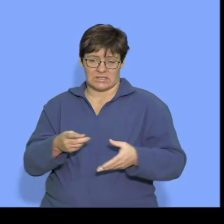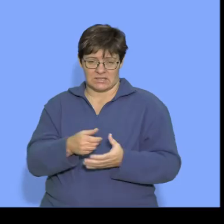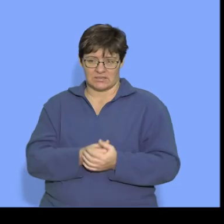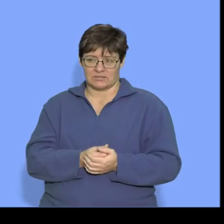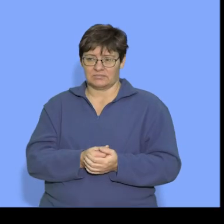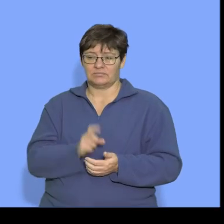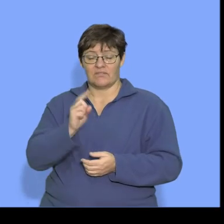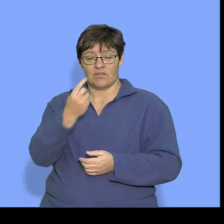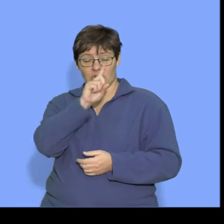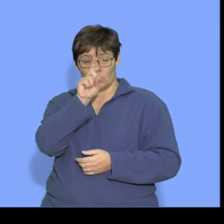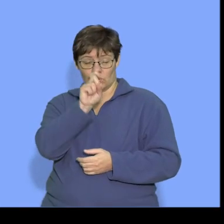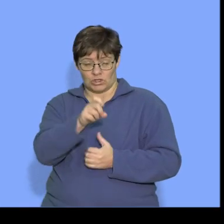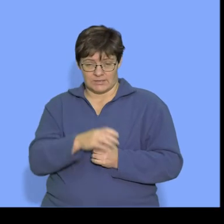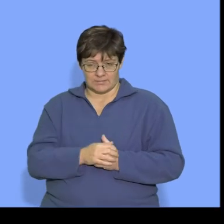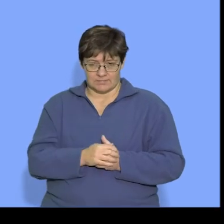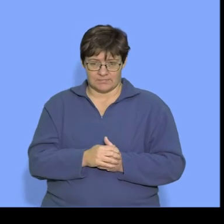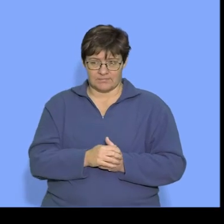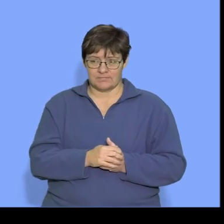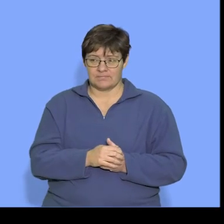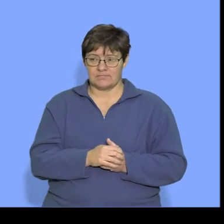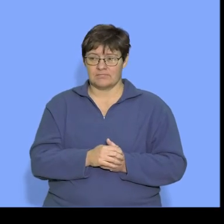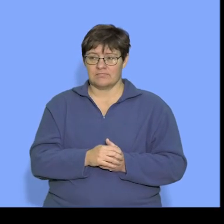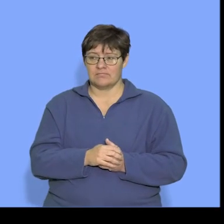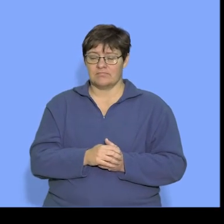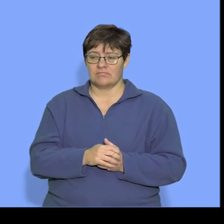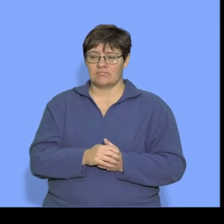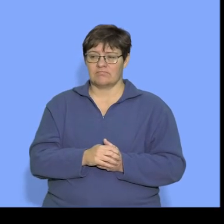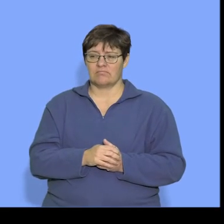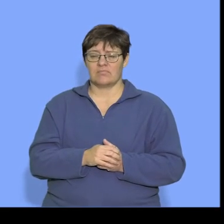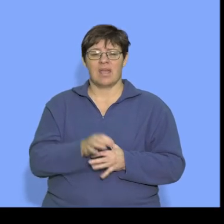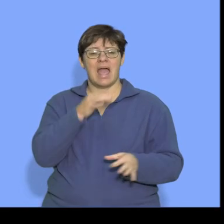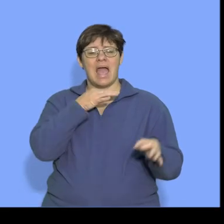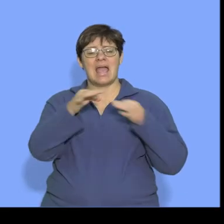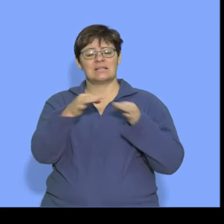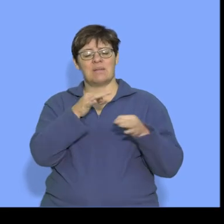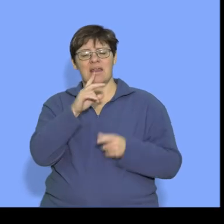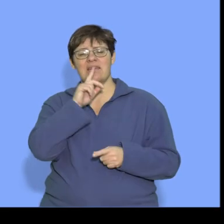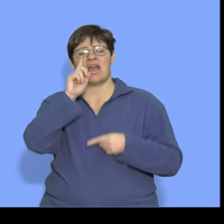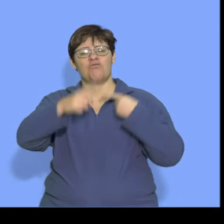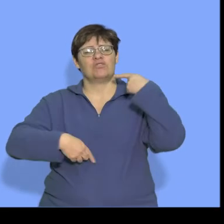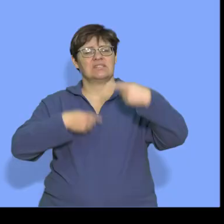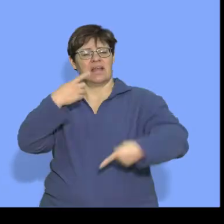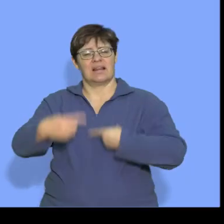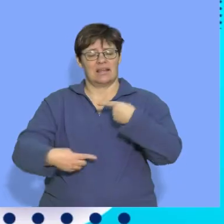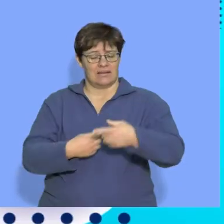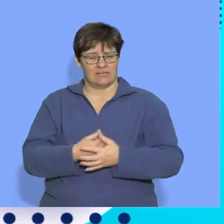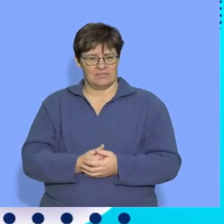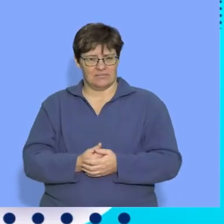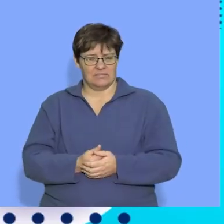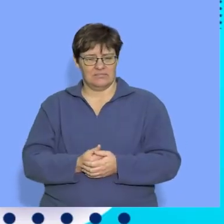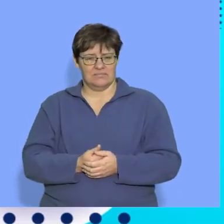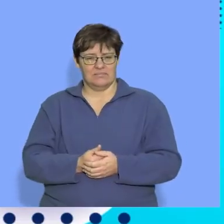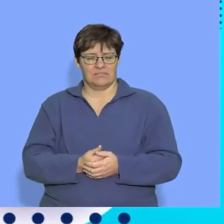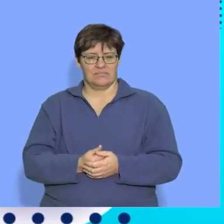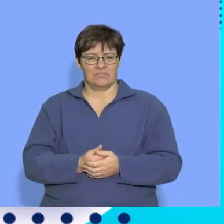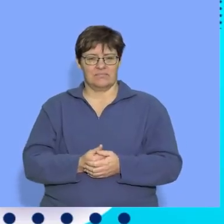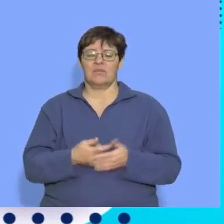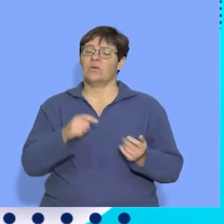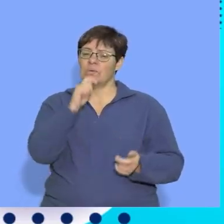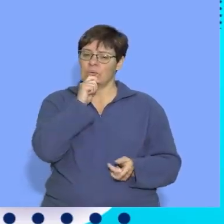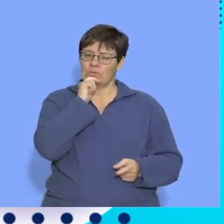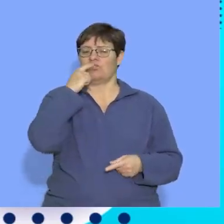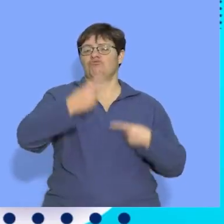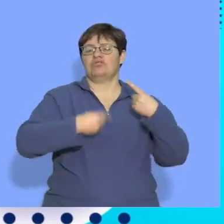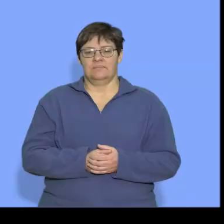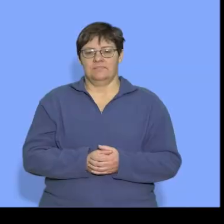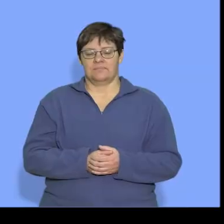question based on this set of data. Explain the term recycling. And guys, we've often used the term recycling. It's a